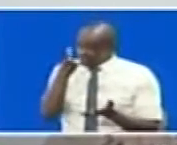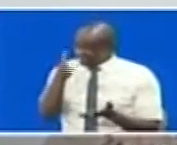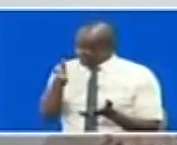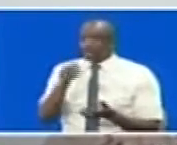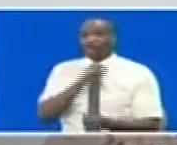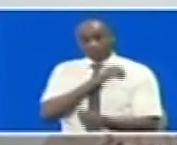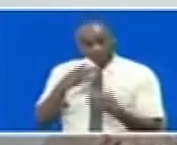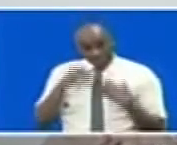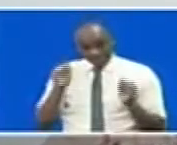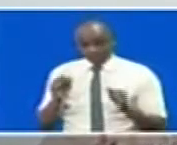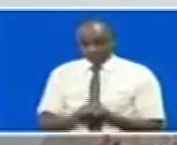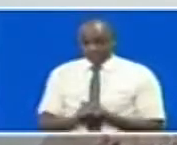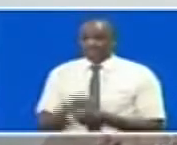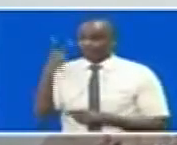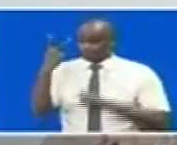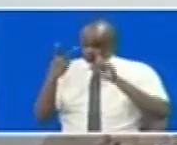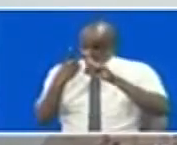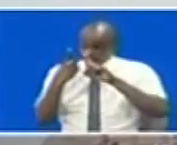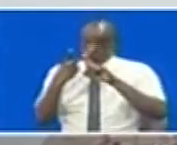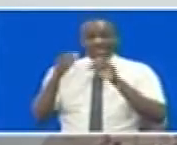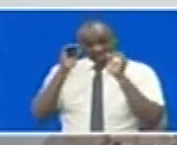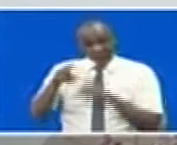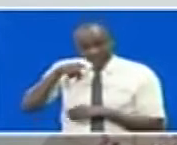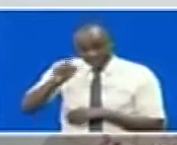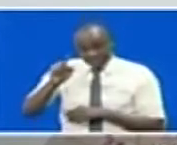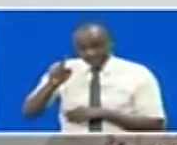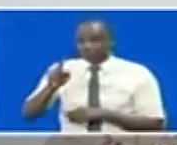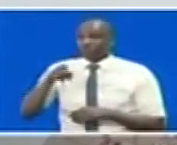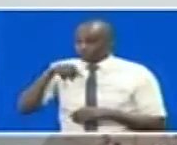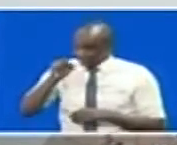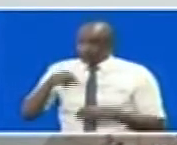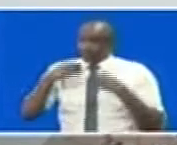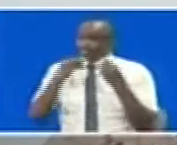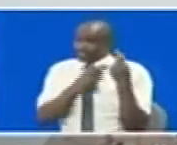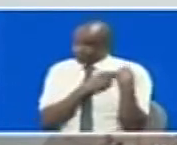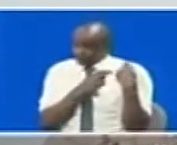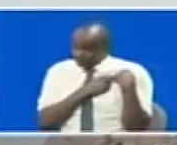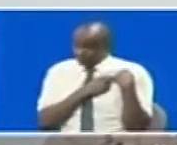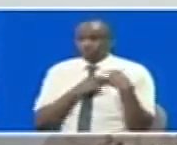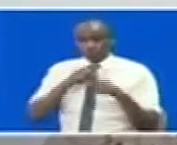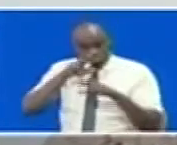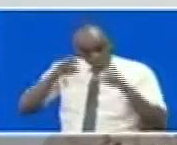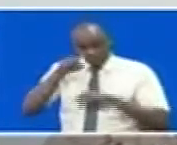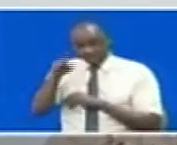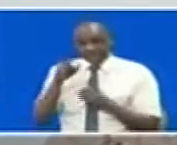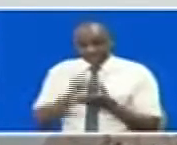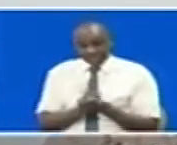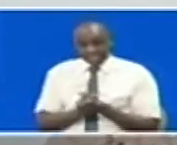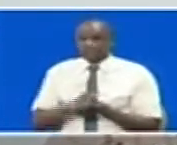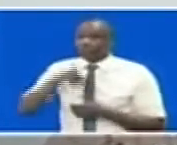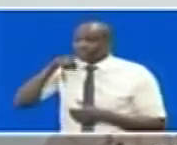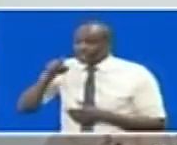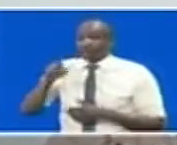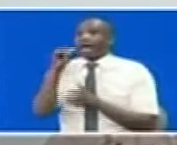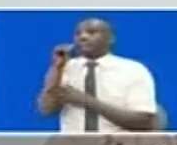ambit. They can do it. Secondly, if you are a body that is tasked with looking into such matters, I don't see why you're